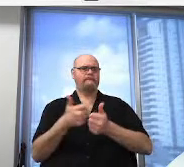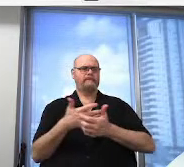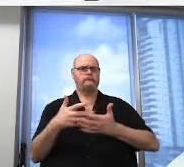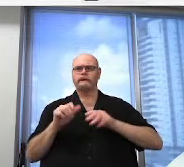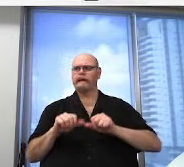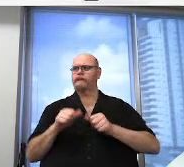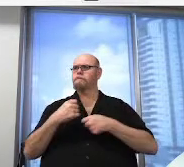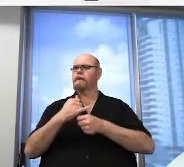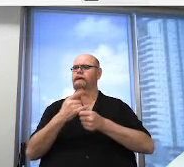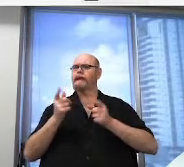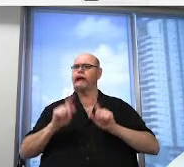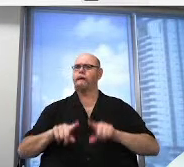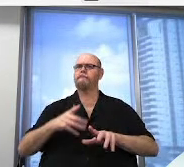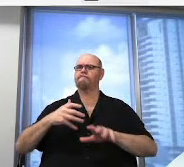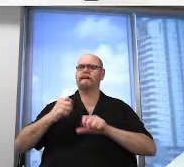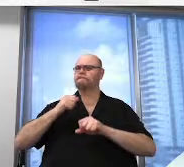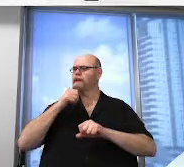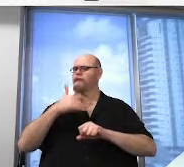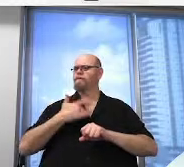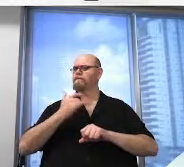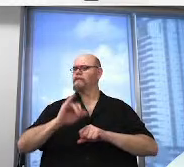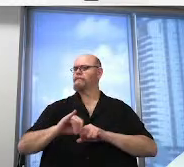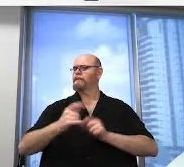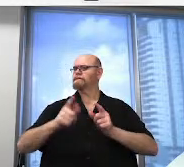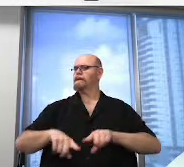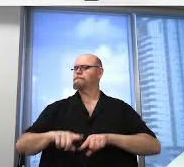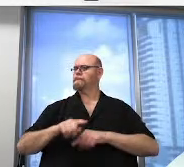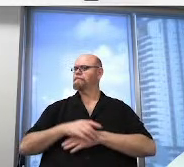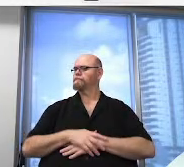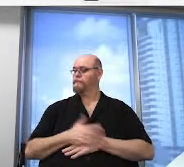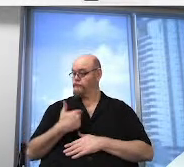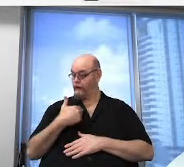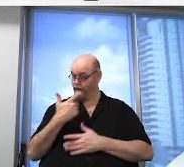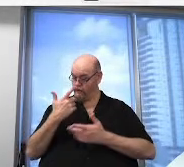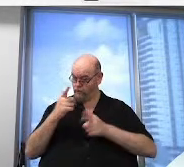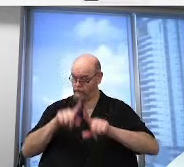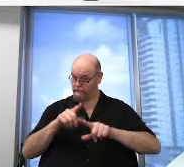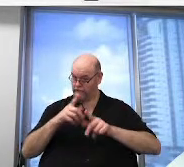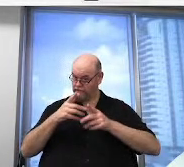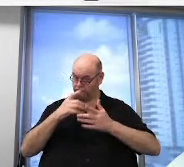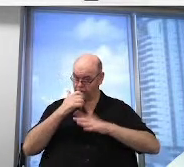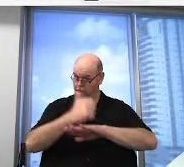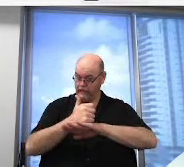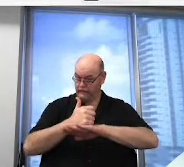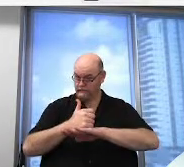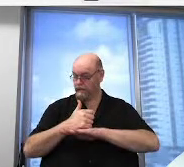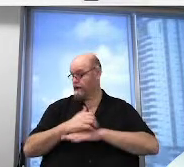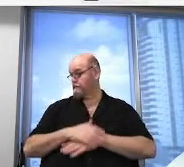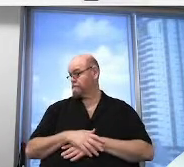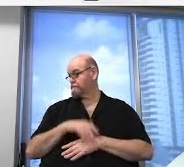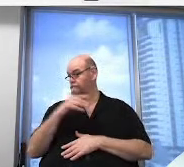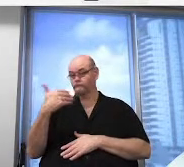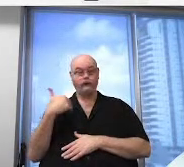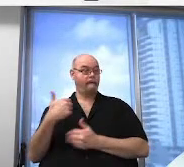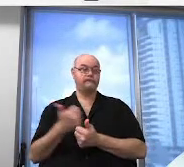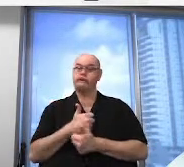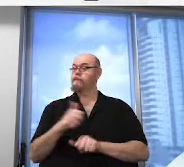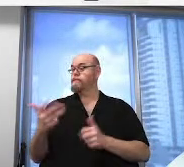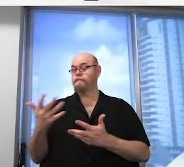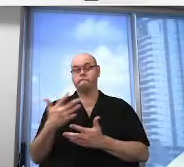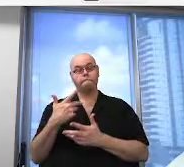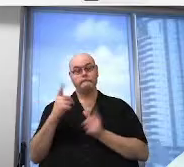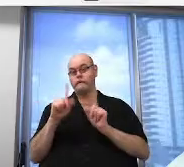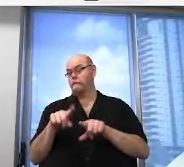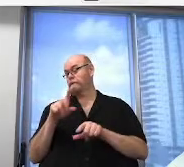that we're doing everything we can to make these things happen fast, and I'm not getting that sense. Do you have agreements in place yet? We don't have